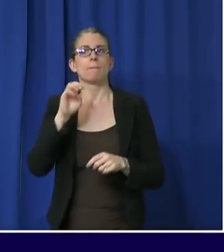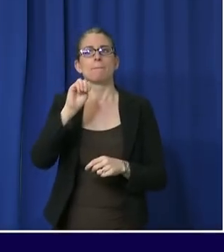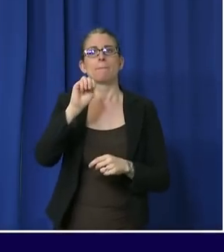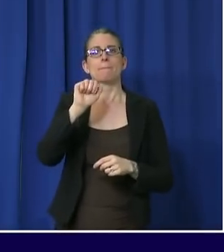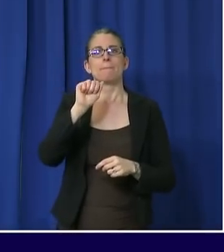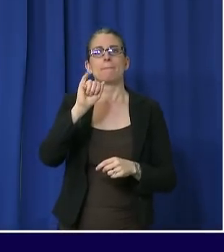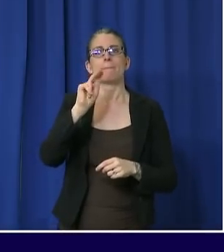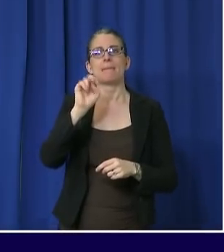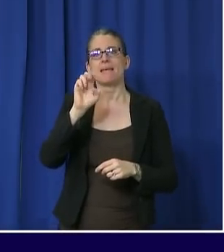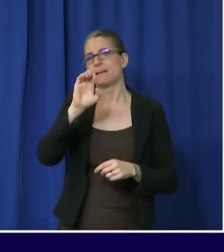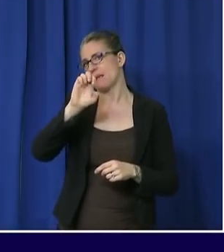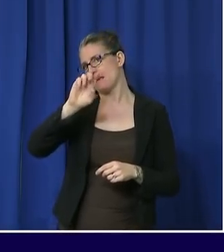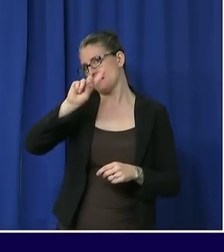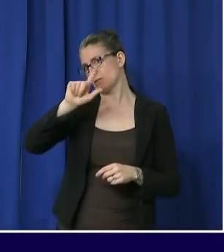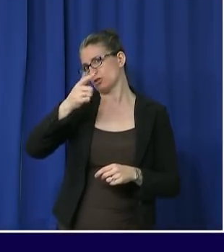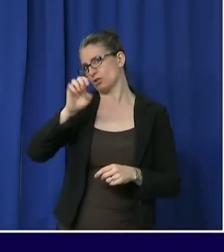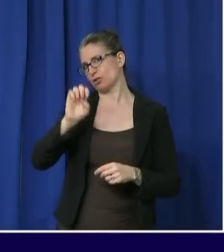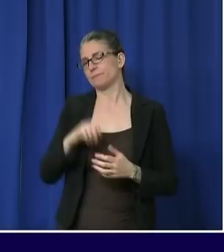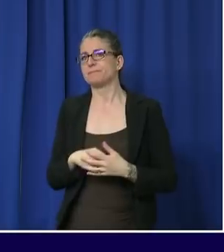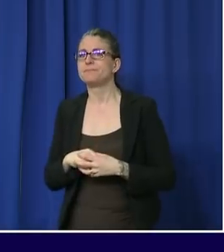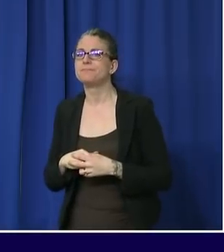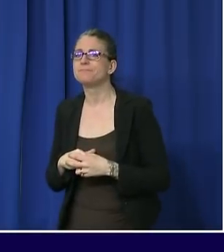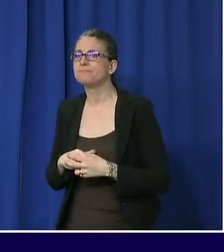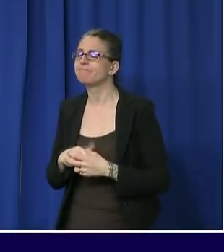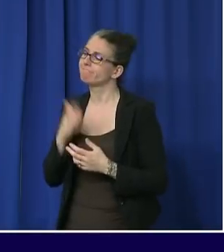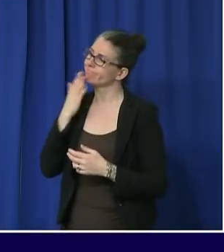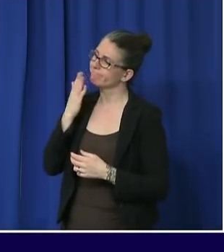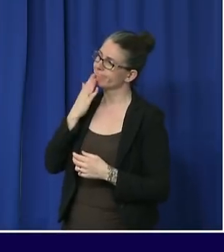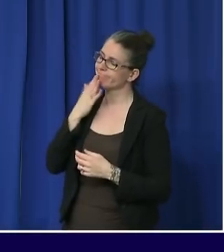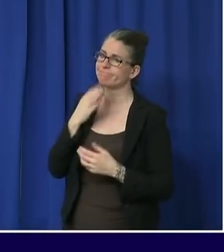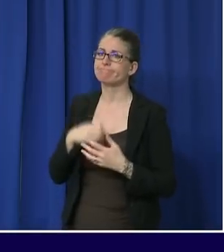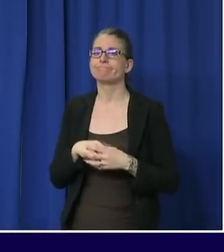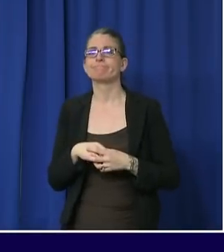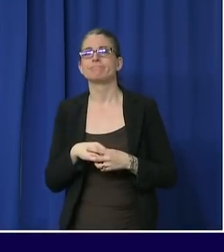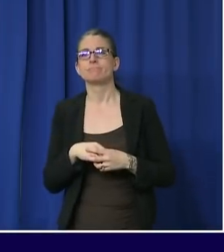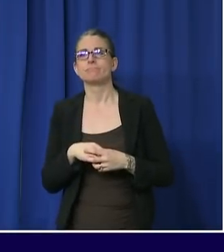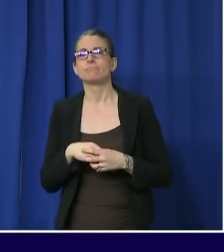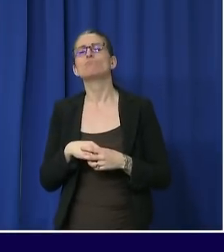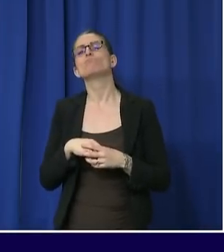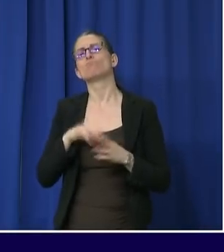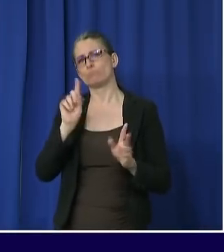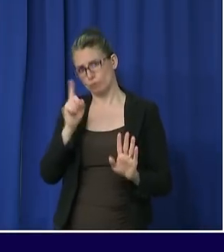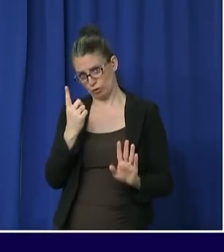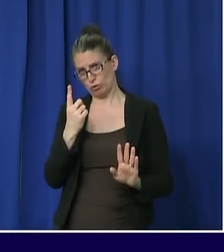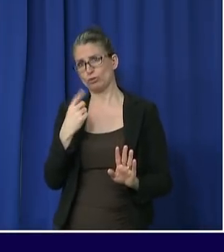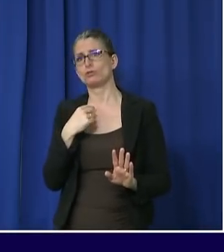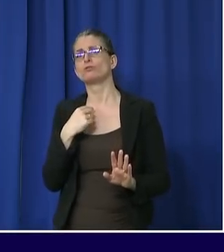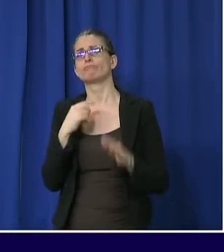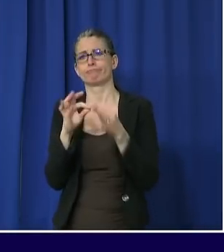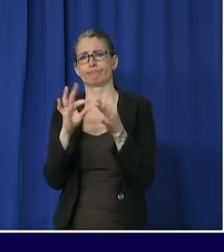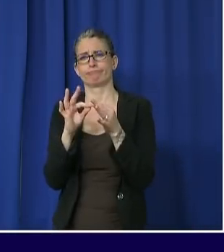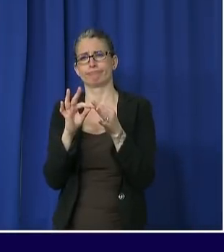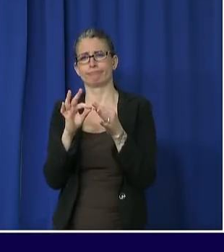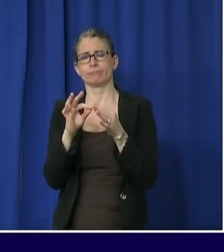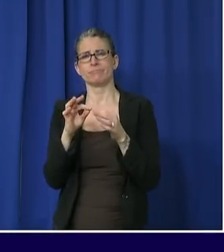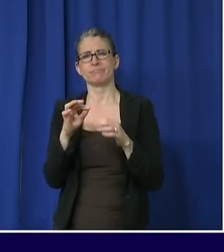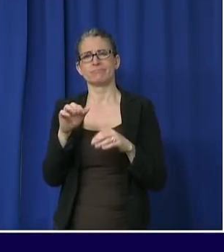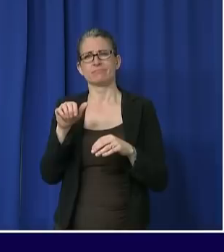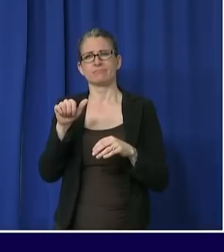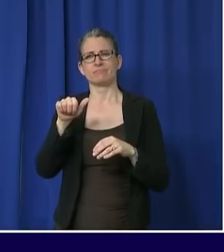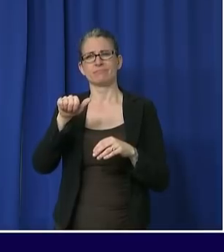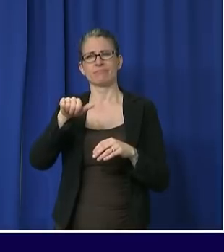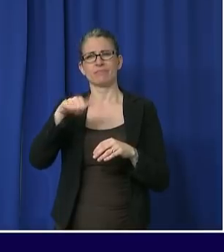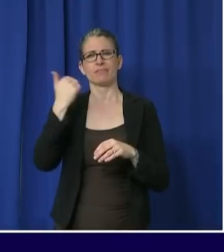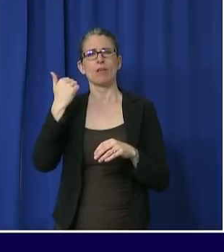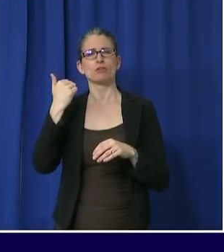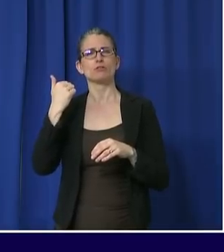Thank you, Dr. Shah. My first question concerns the other background respiratory illnesses you just mentioned. Have we actually seen a quicker decline in